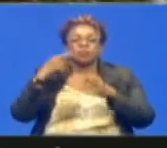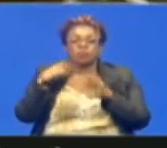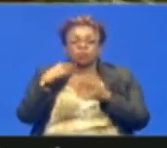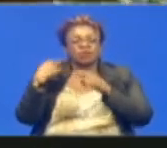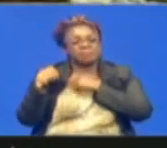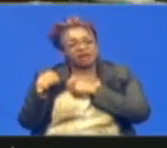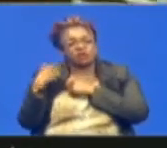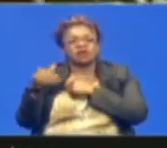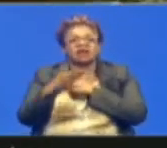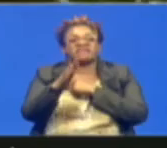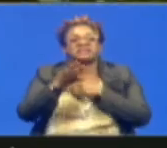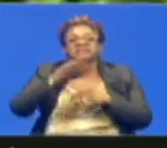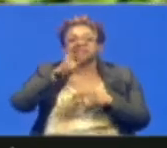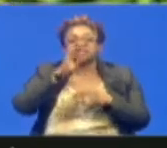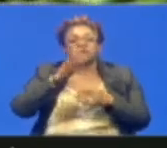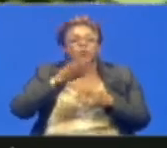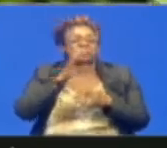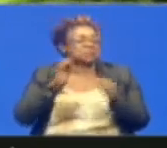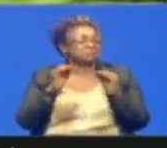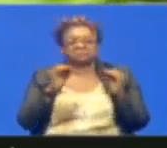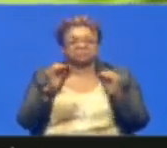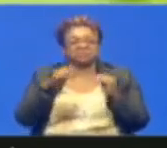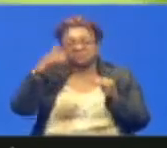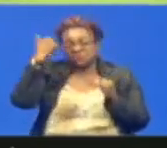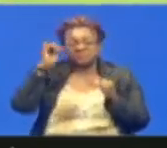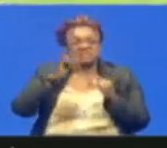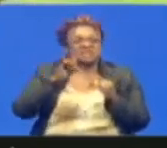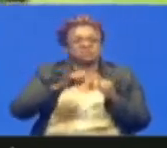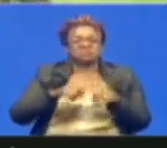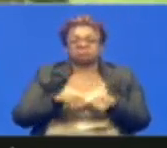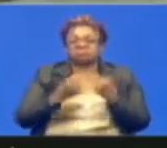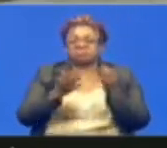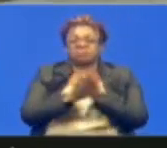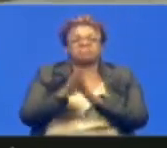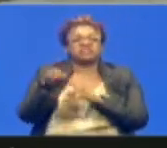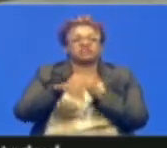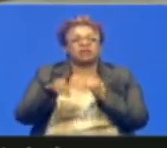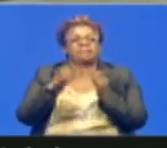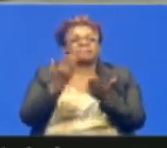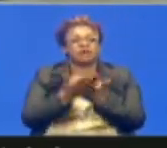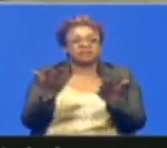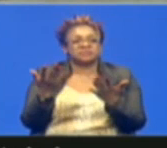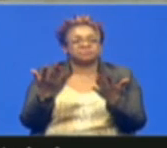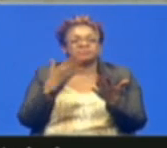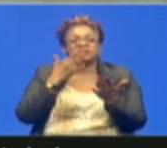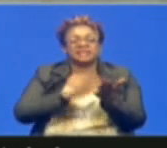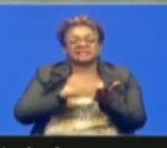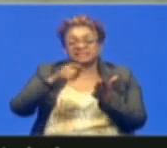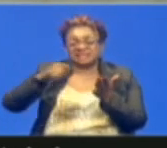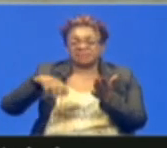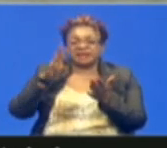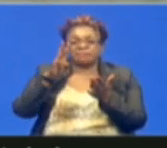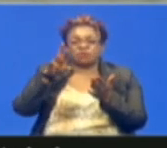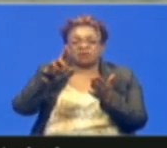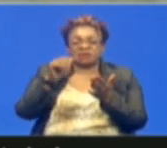against drinking water from the river as it was contaminated with petroleum products. The letter signed by the head of the WRA in the